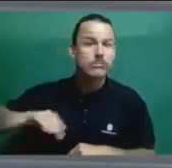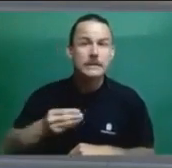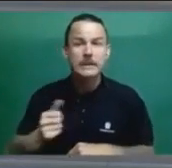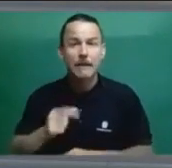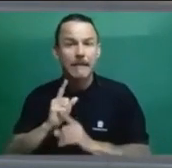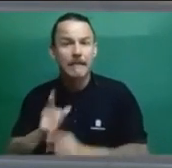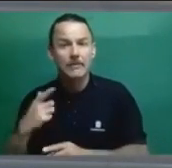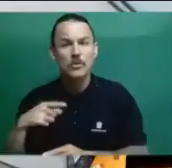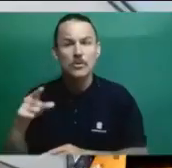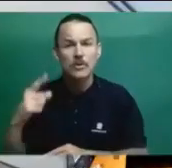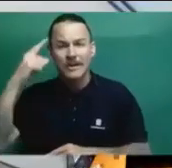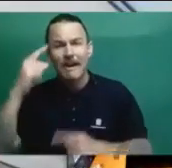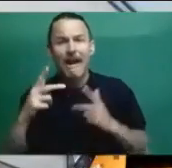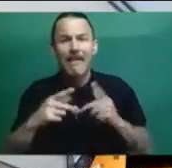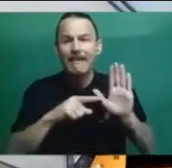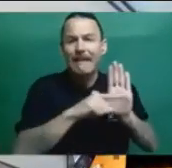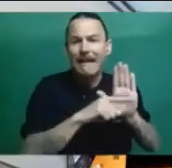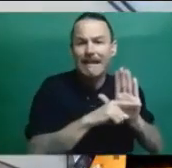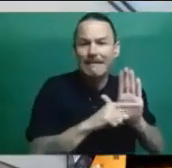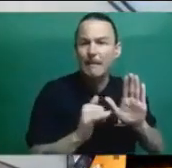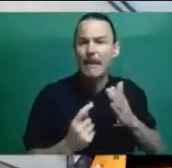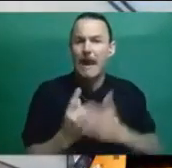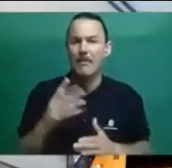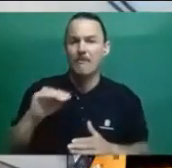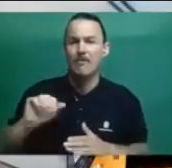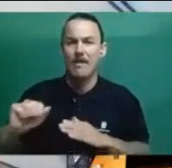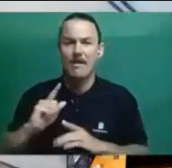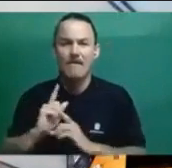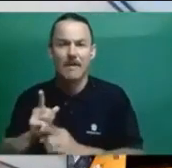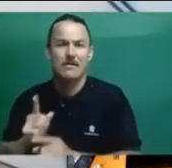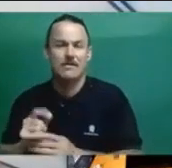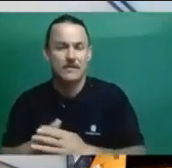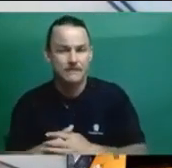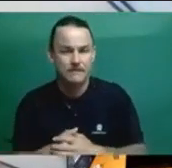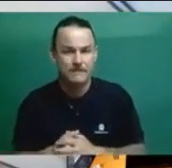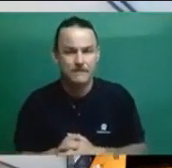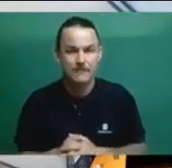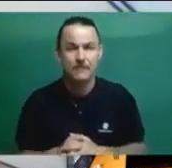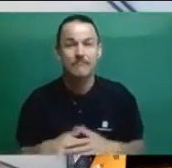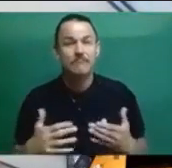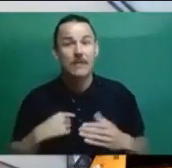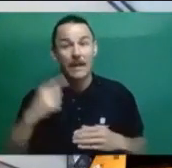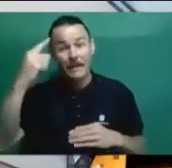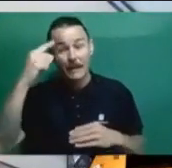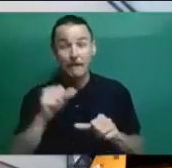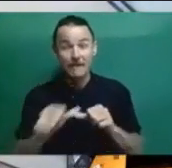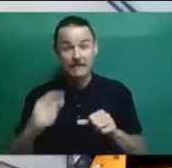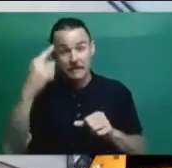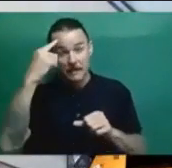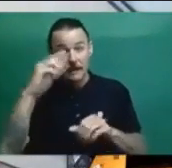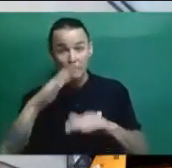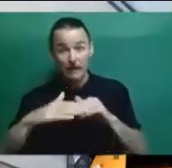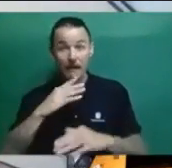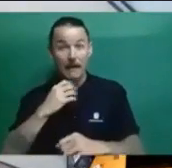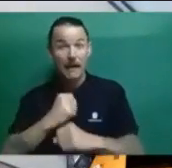existed? No, I think that you would best summarise the partnership between the government, who has ultimate responsibility for